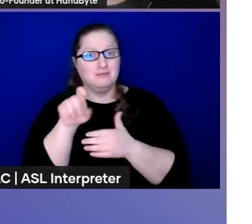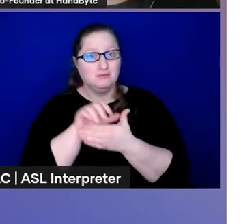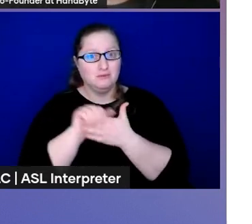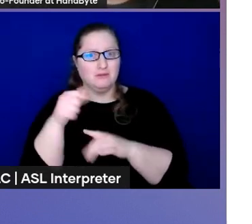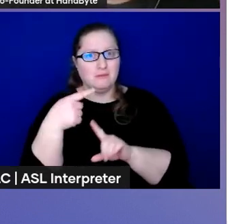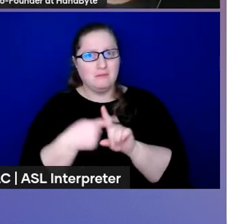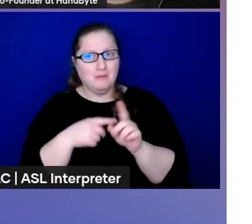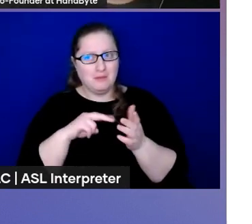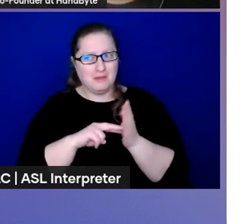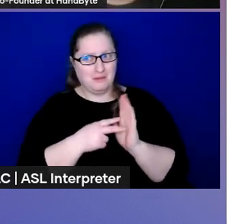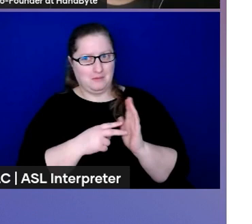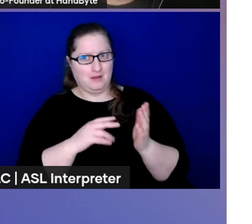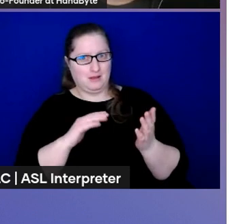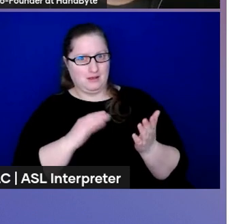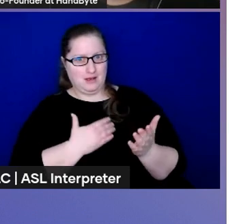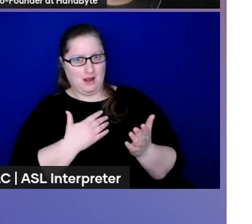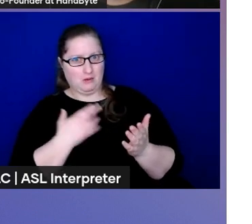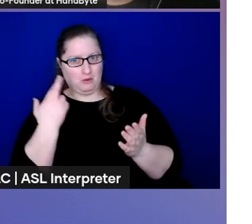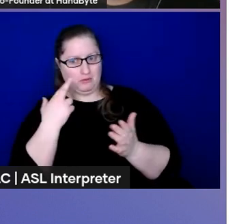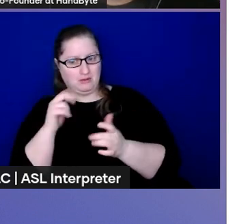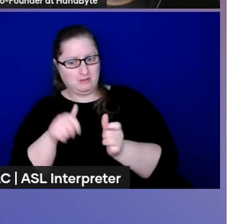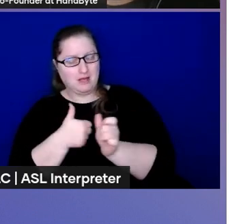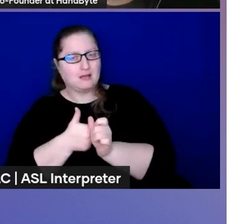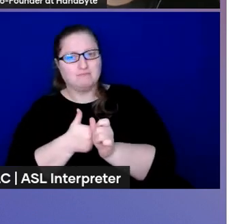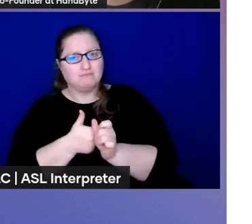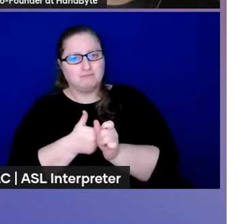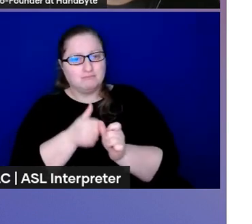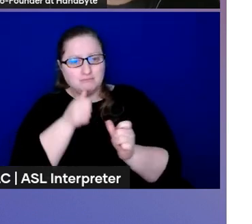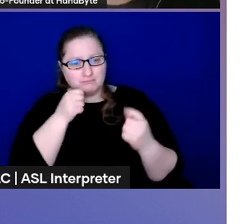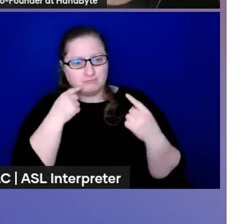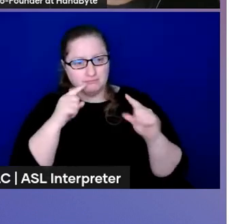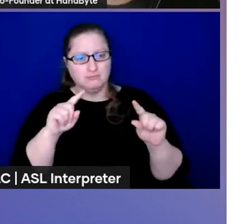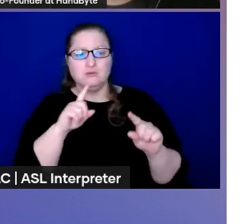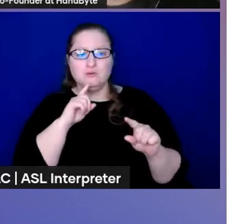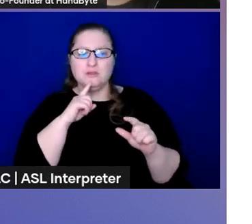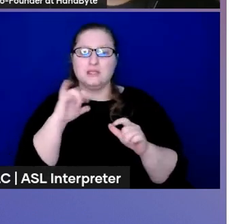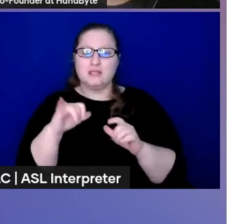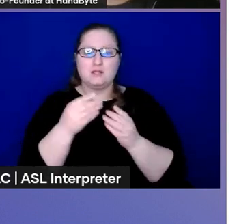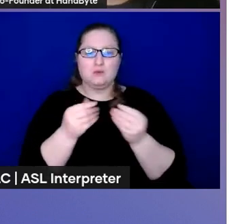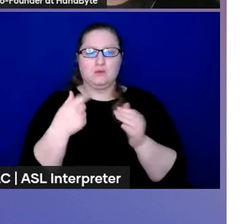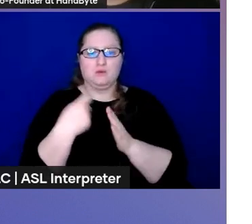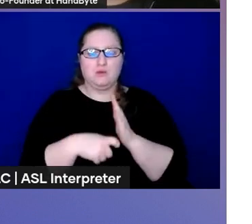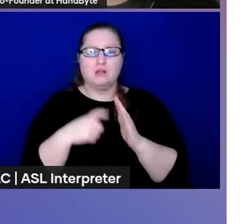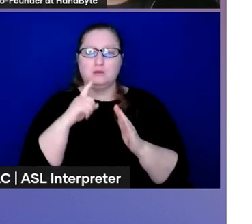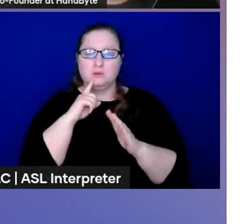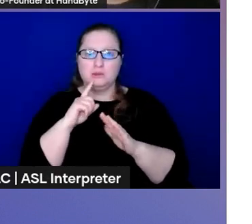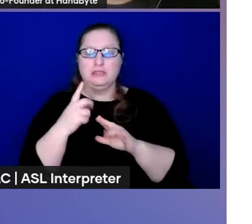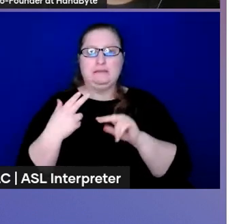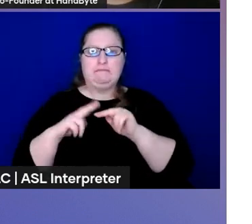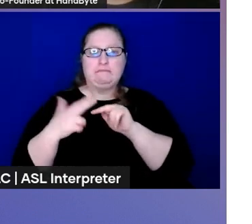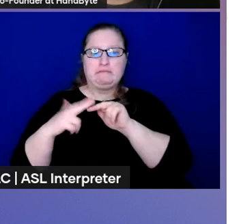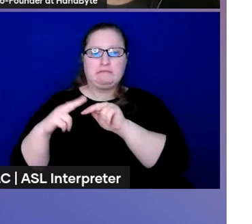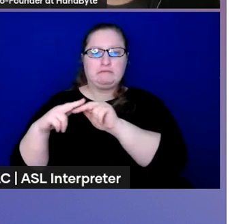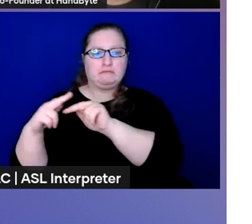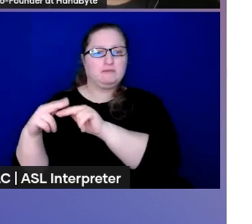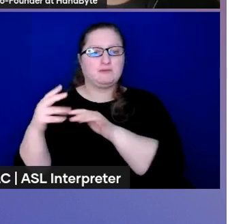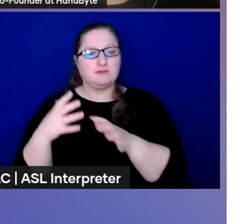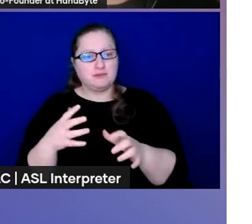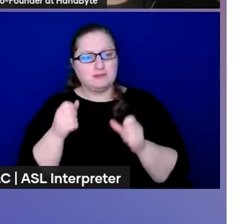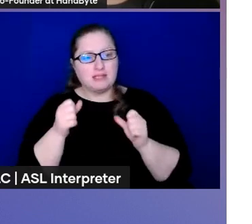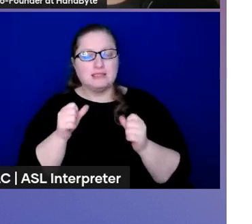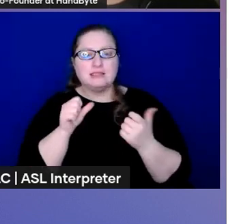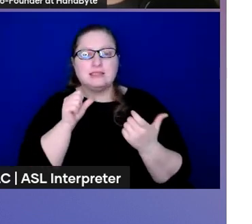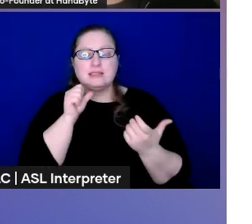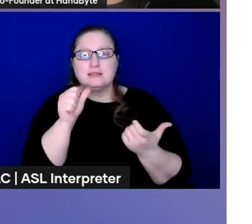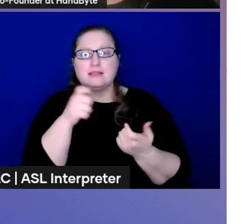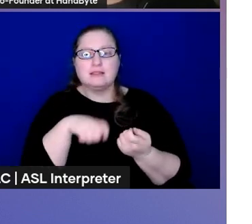right? The solution cost can scale quite rapidly, as you've seen. The infrastructure needed to build out. It's not